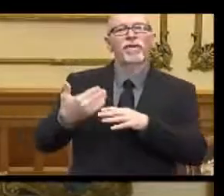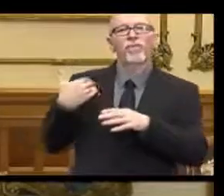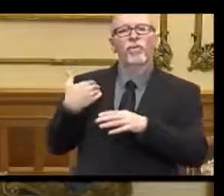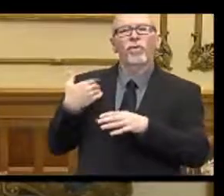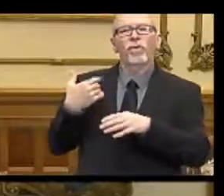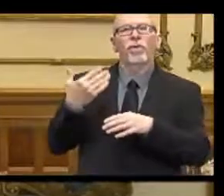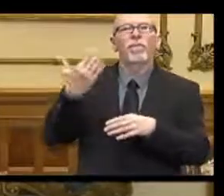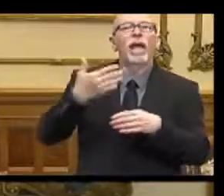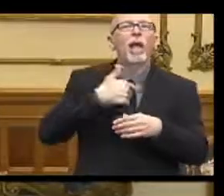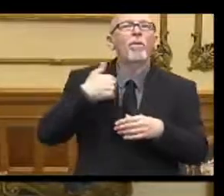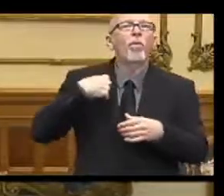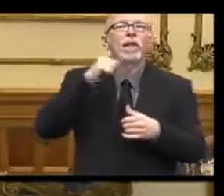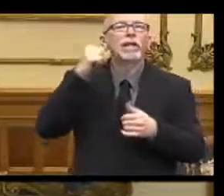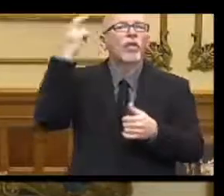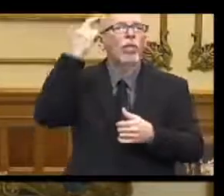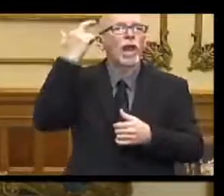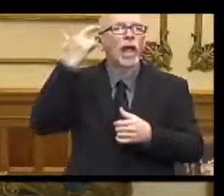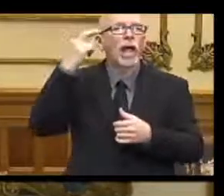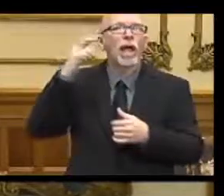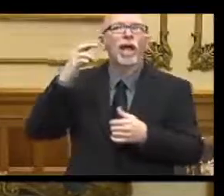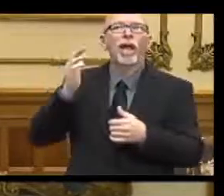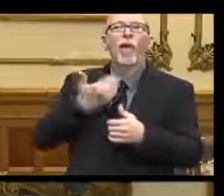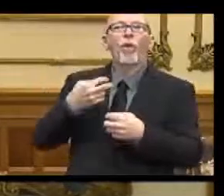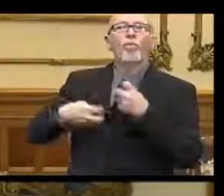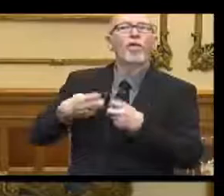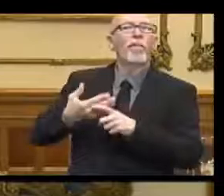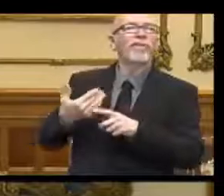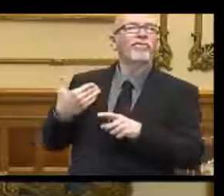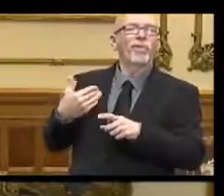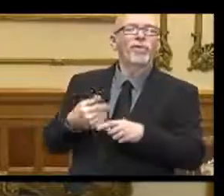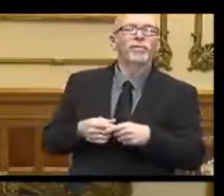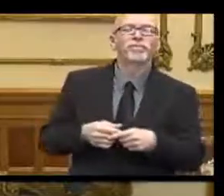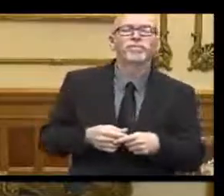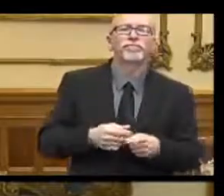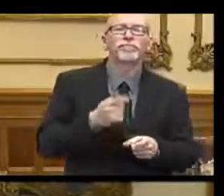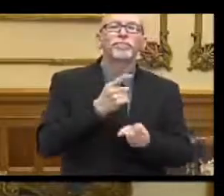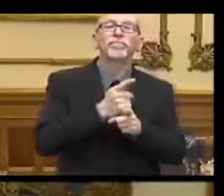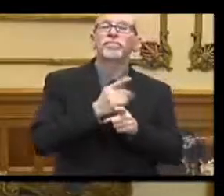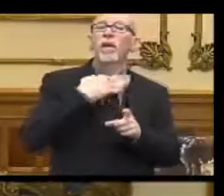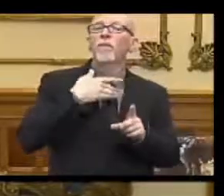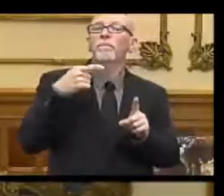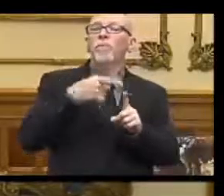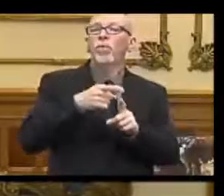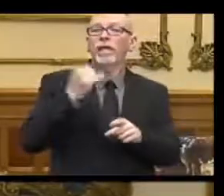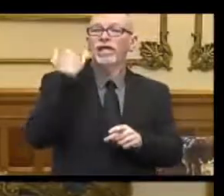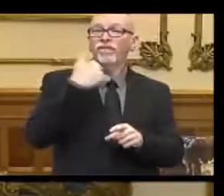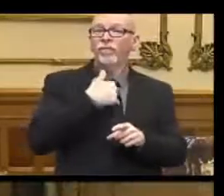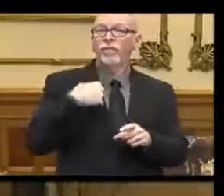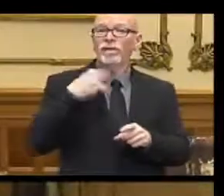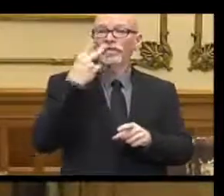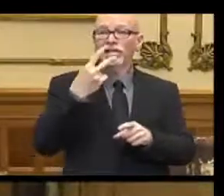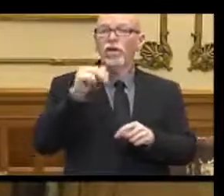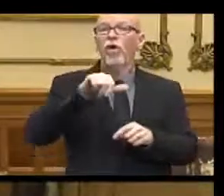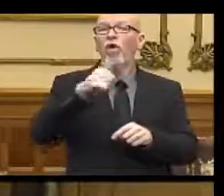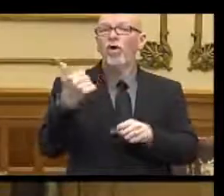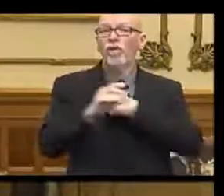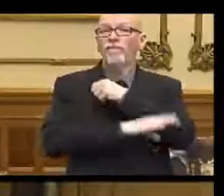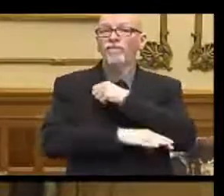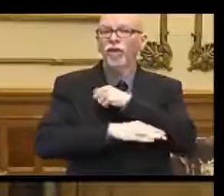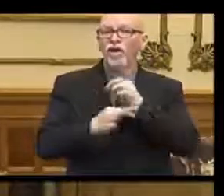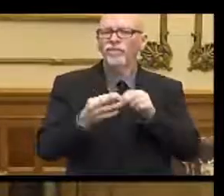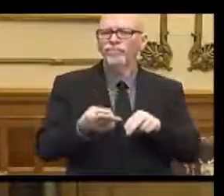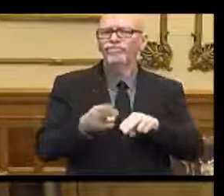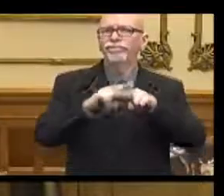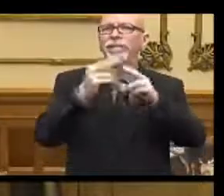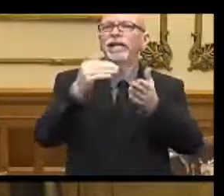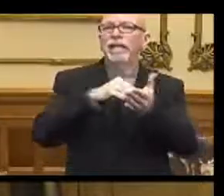it. We just maybe didn't know what we didn't know. I think the point is that if we do see another wave of this in the fall, and again, remember,